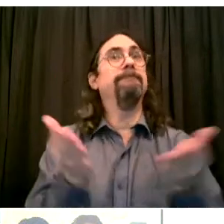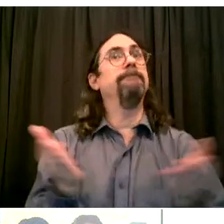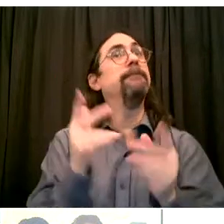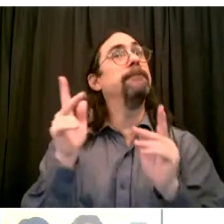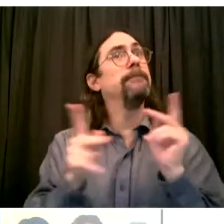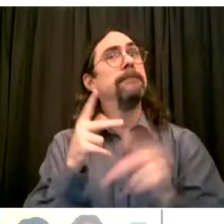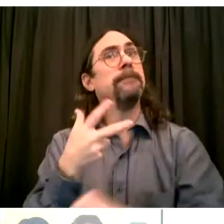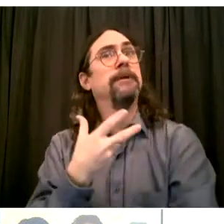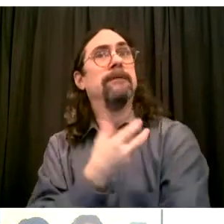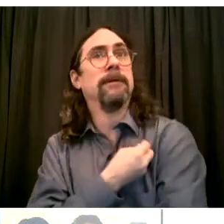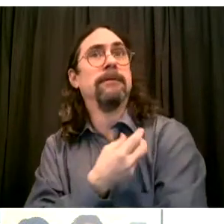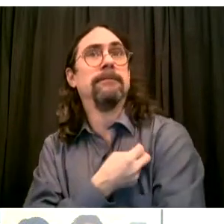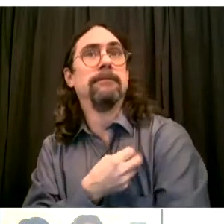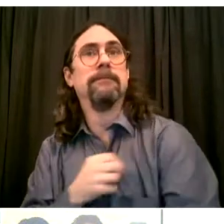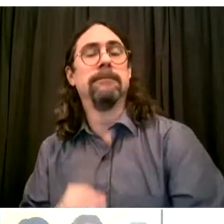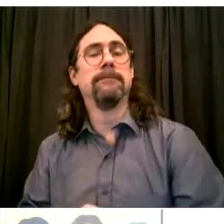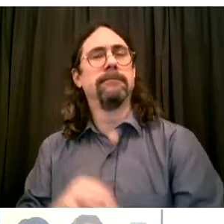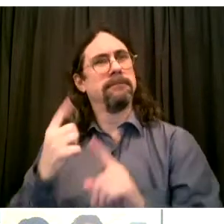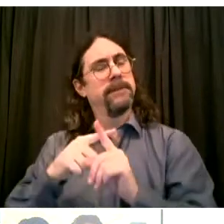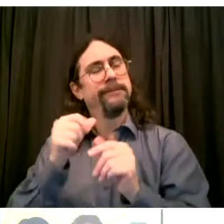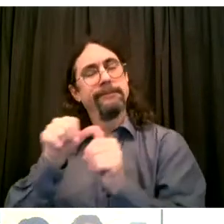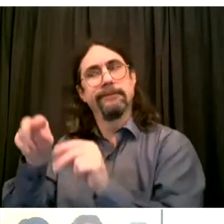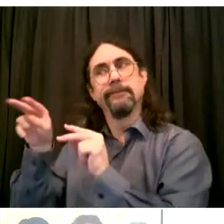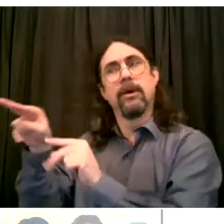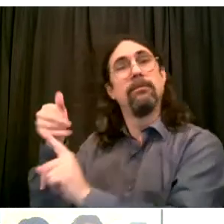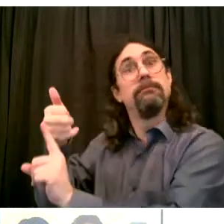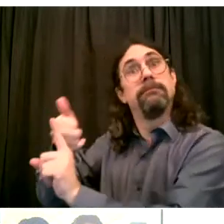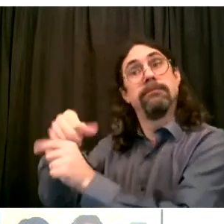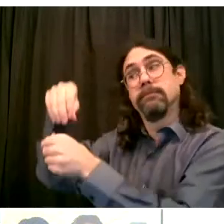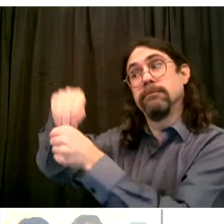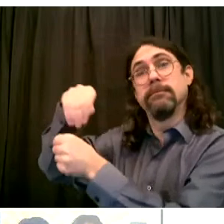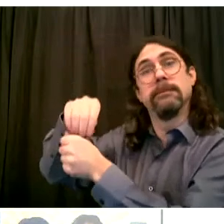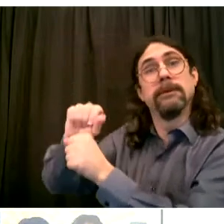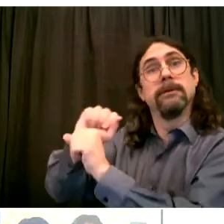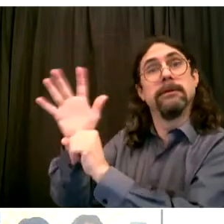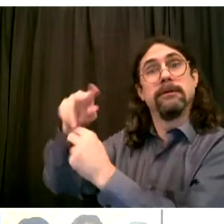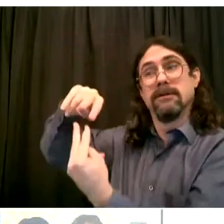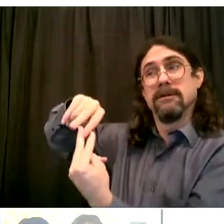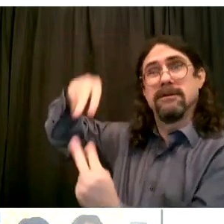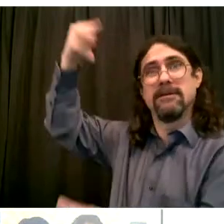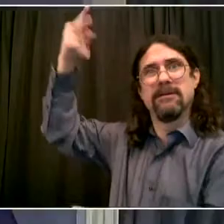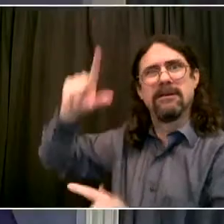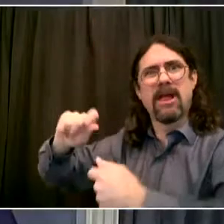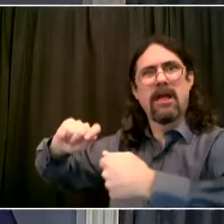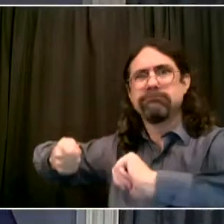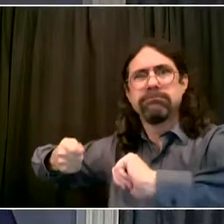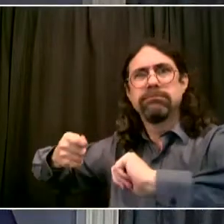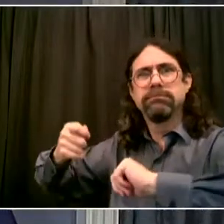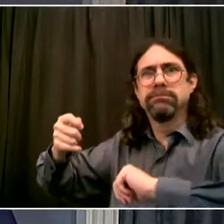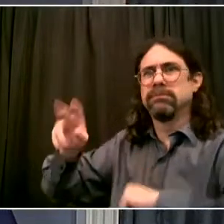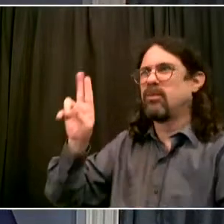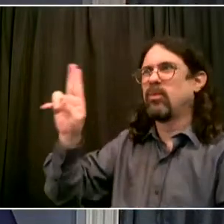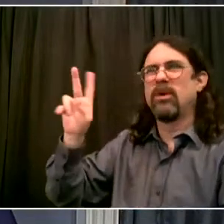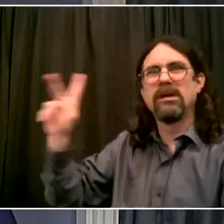makes all of those preventive measures that much more important. Thank you. Go ahead, Emma.